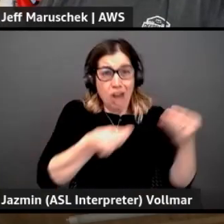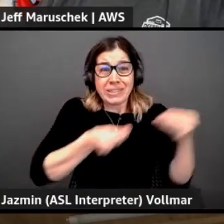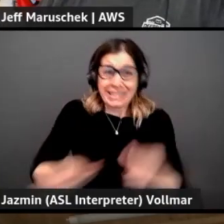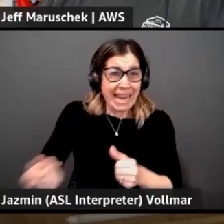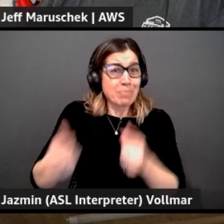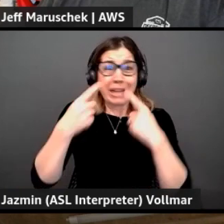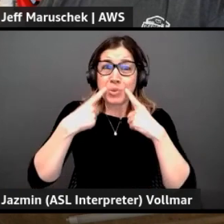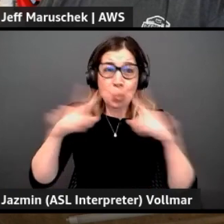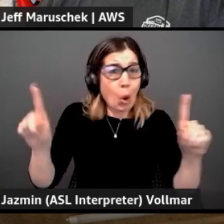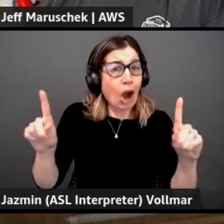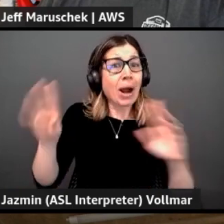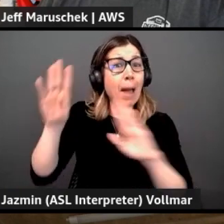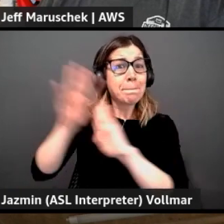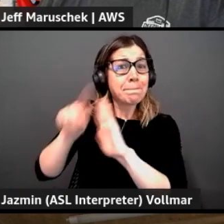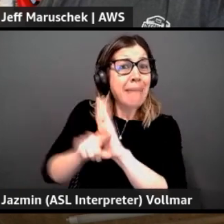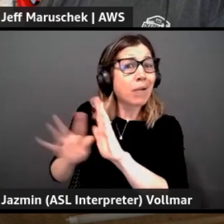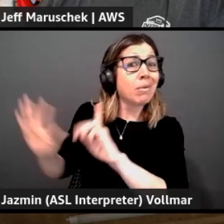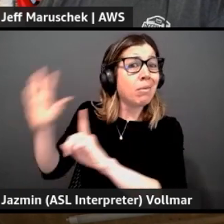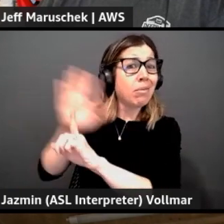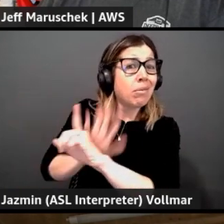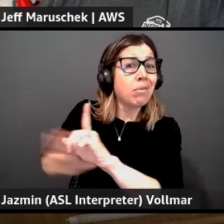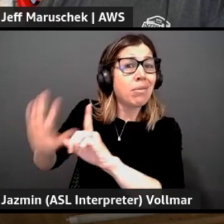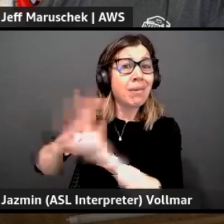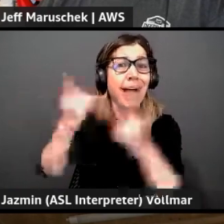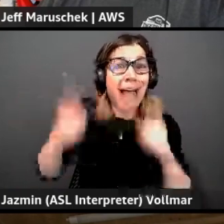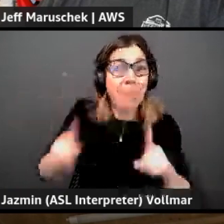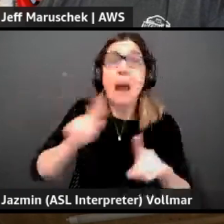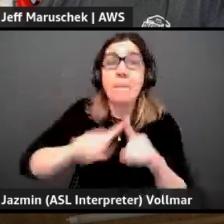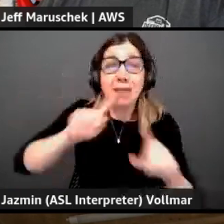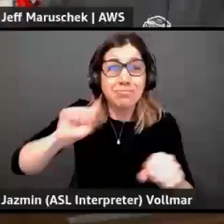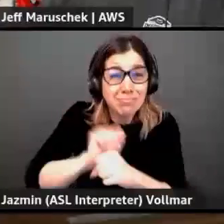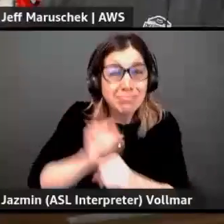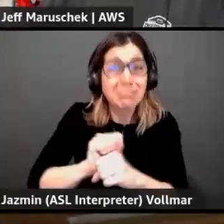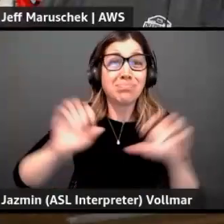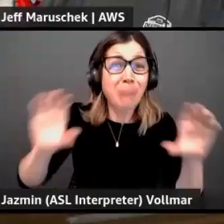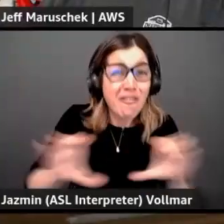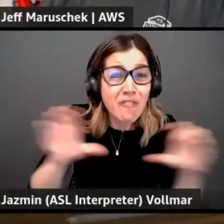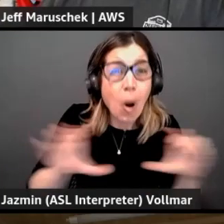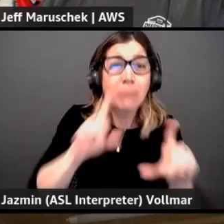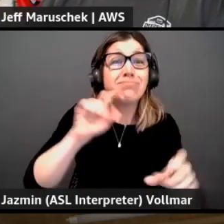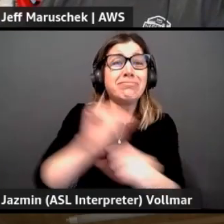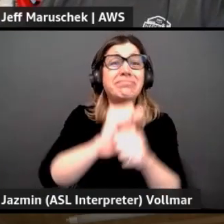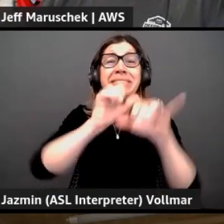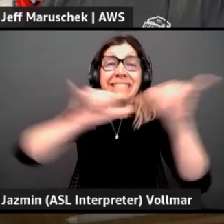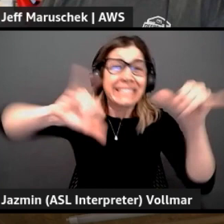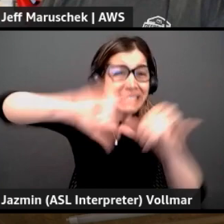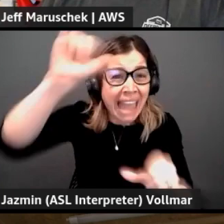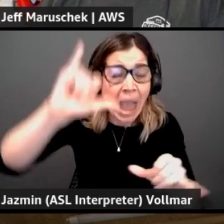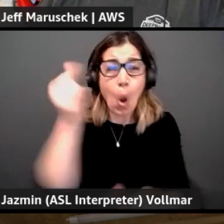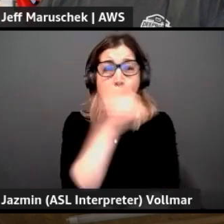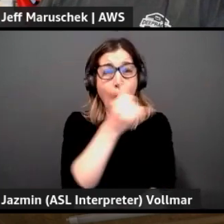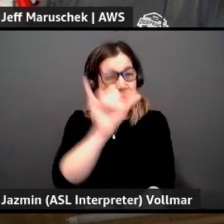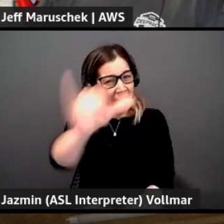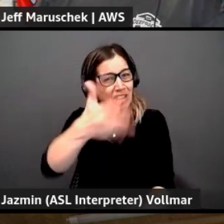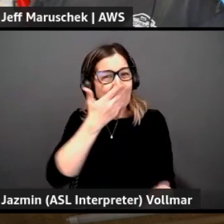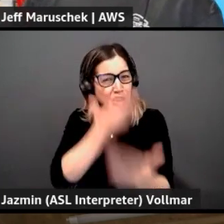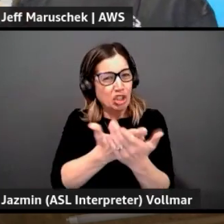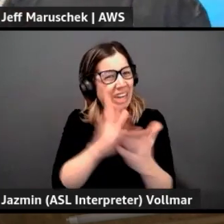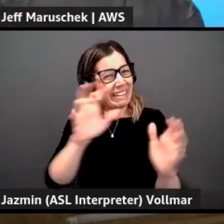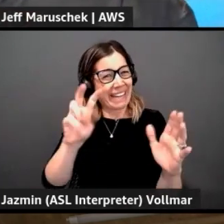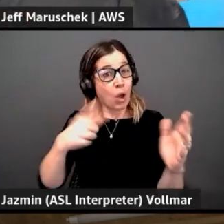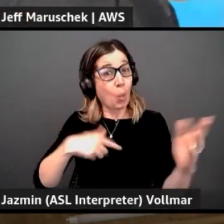in the background, but it performs, it scales, it does everything for you. So in a way that's a good thing, but it's also a bad thing,